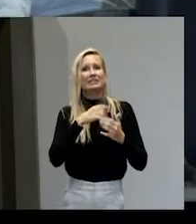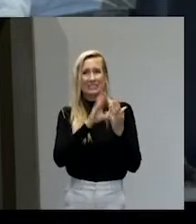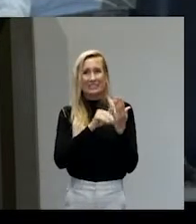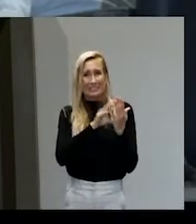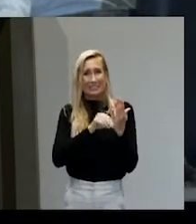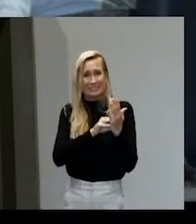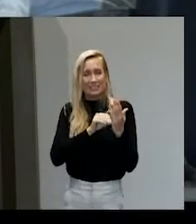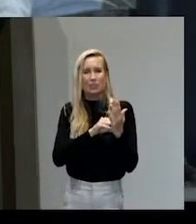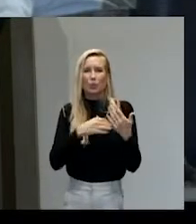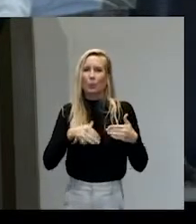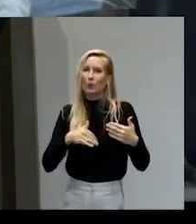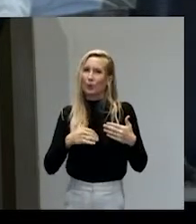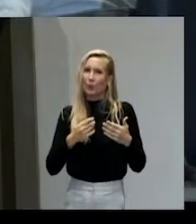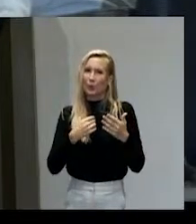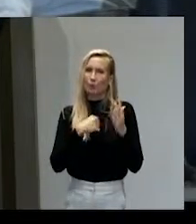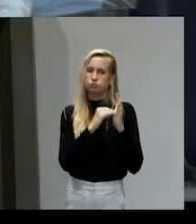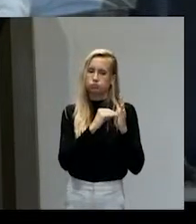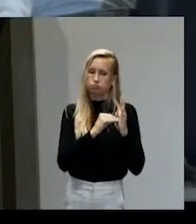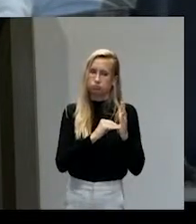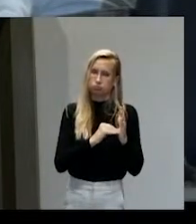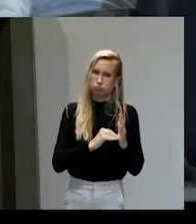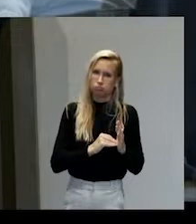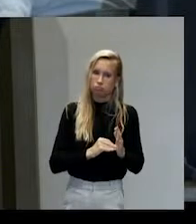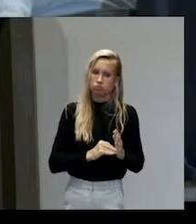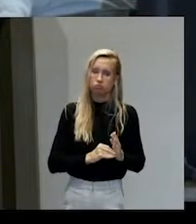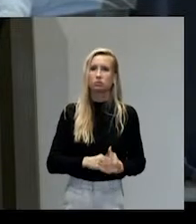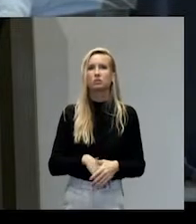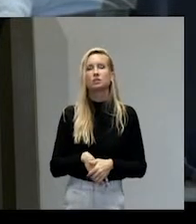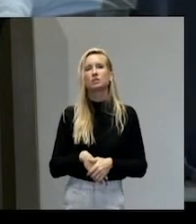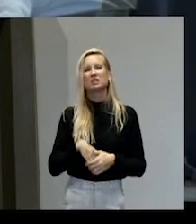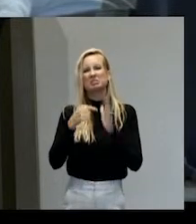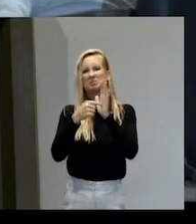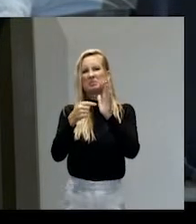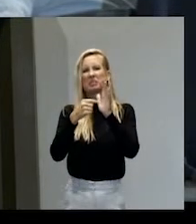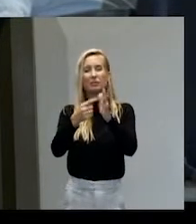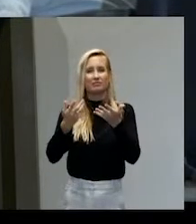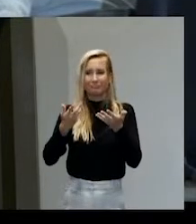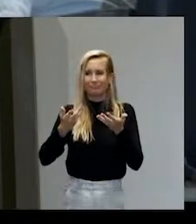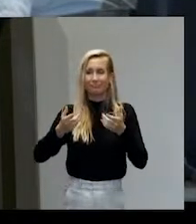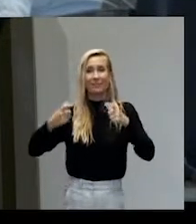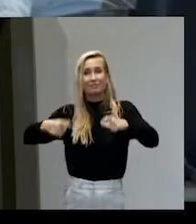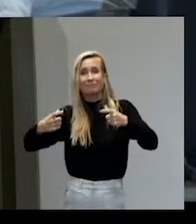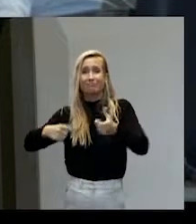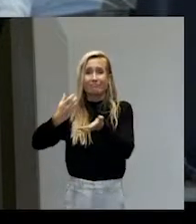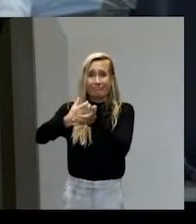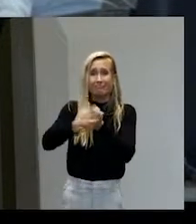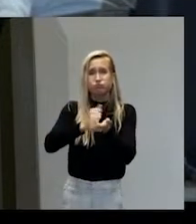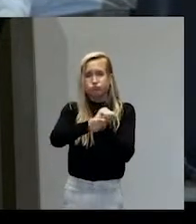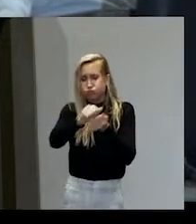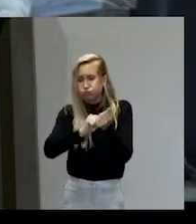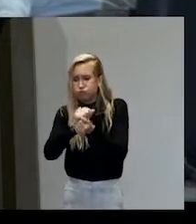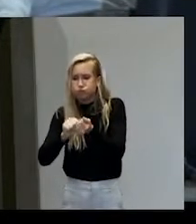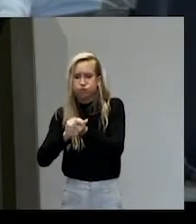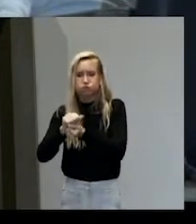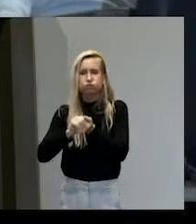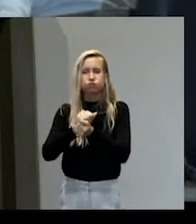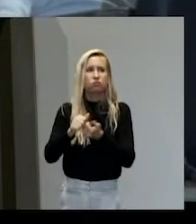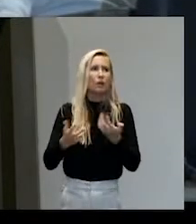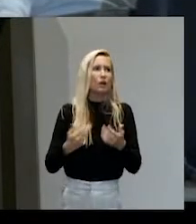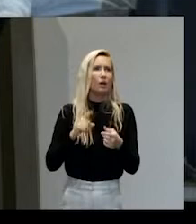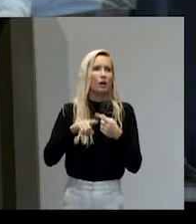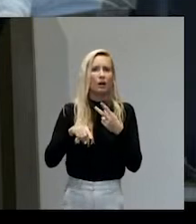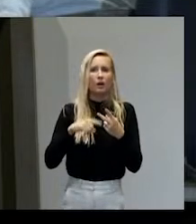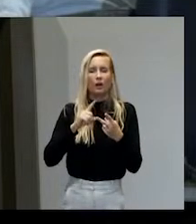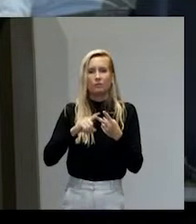a habit, like washing dishes, things that you wouldn't, like I forget, like, oh, there's like nail polish on